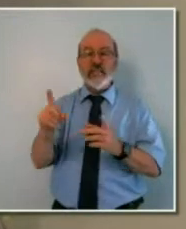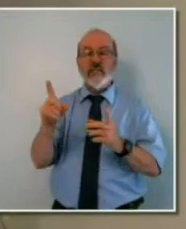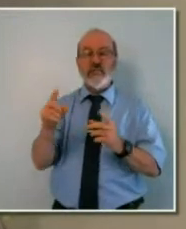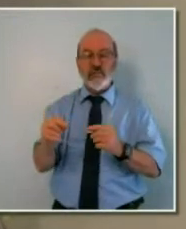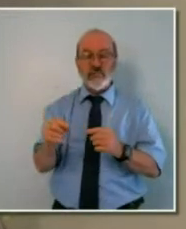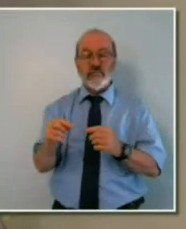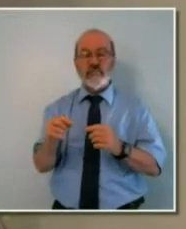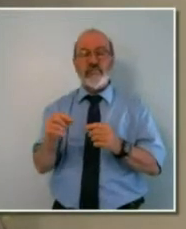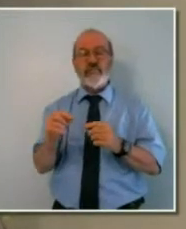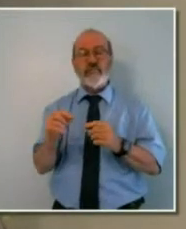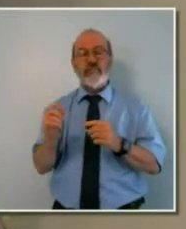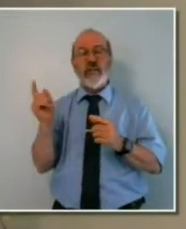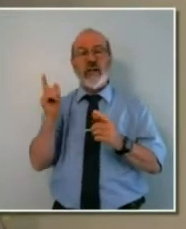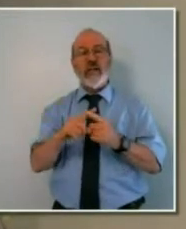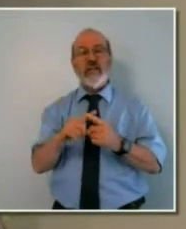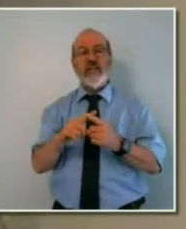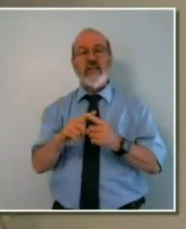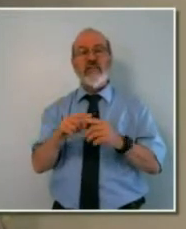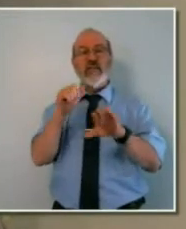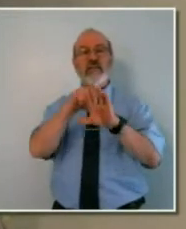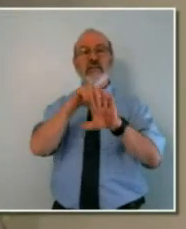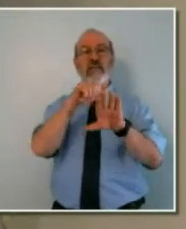words, until they come